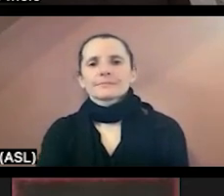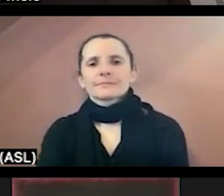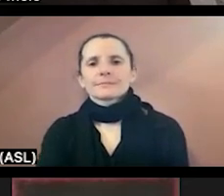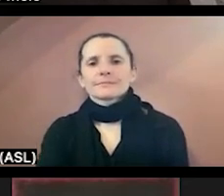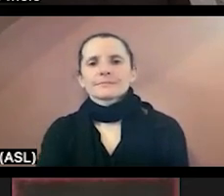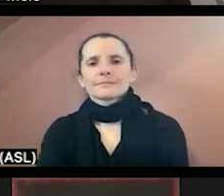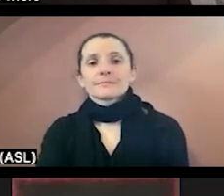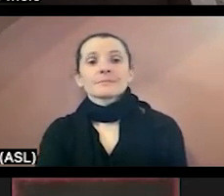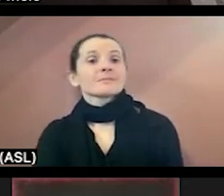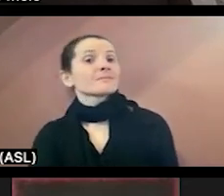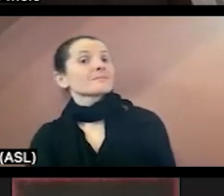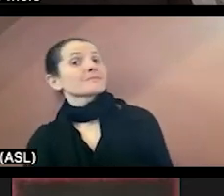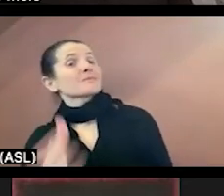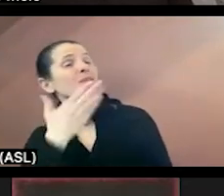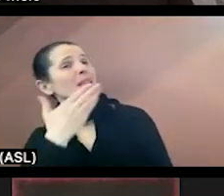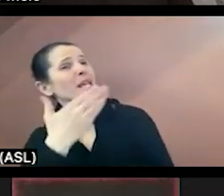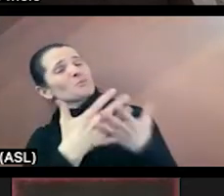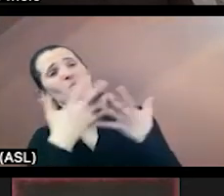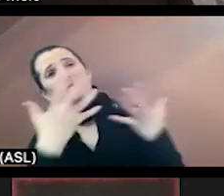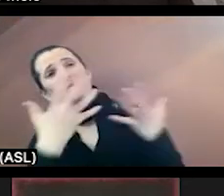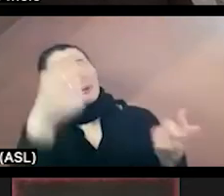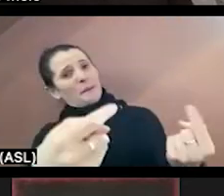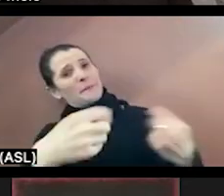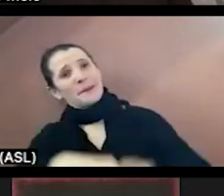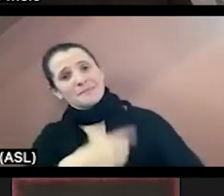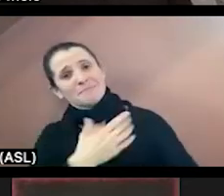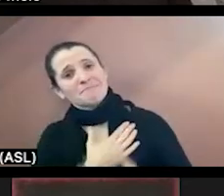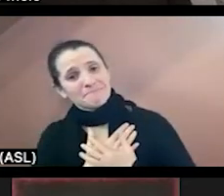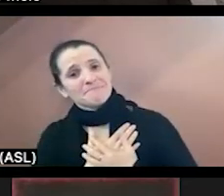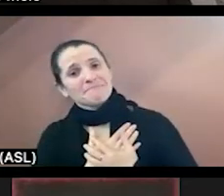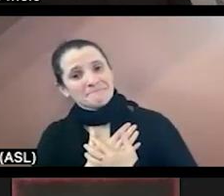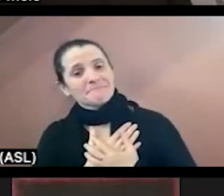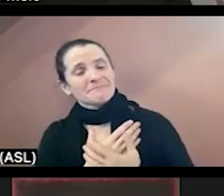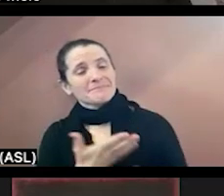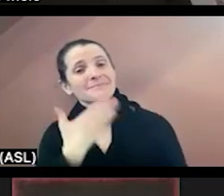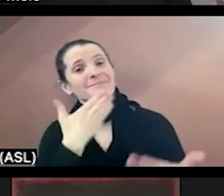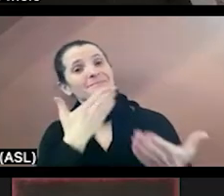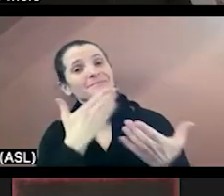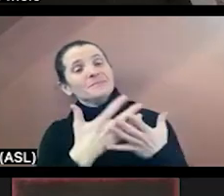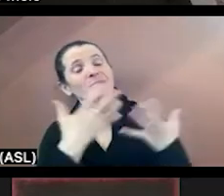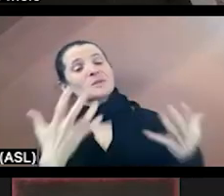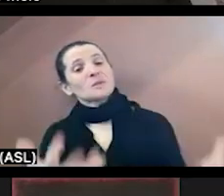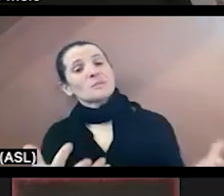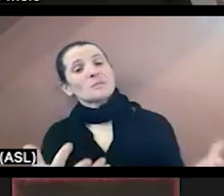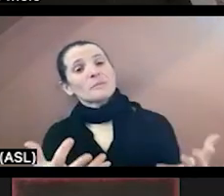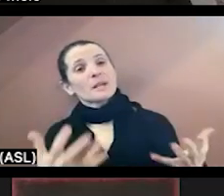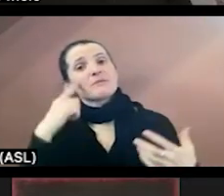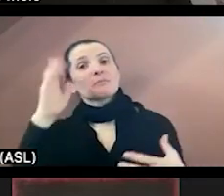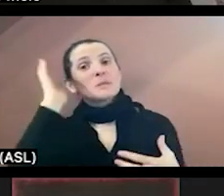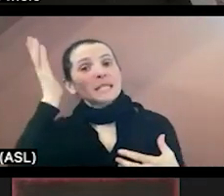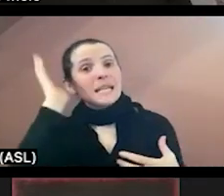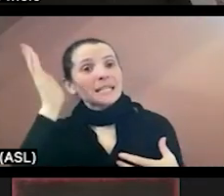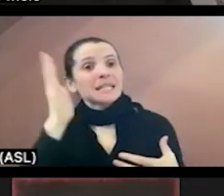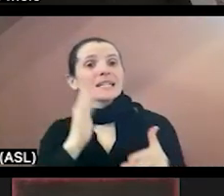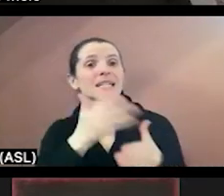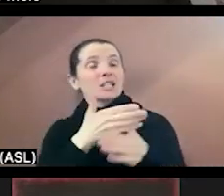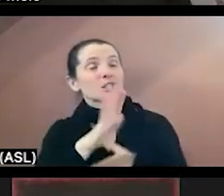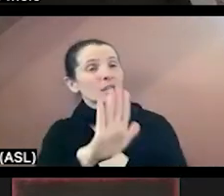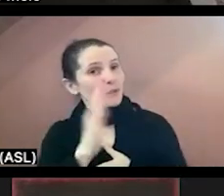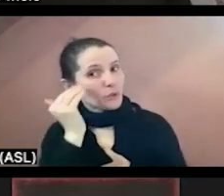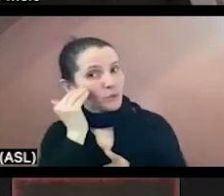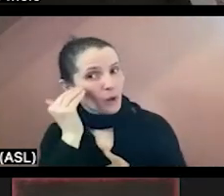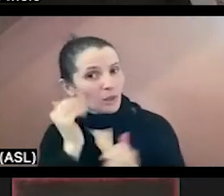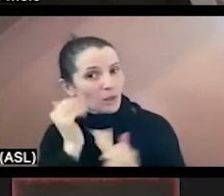Wow, Thank you so much for coming. Yeah, thank you so much for presenting and sharing your knowledge with us. It